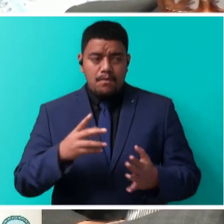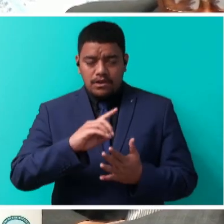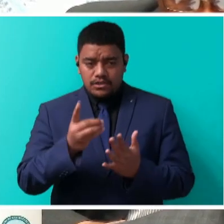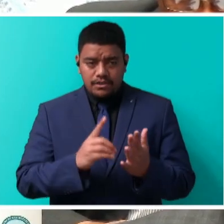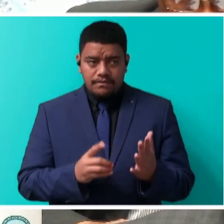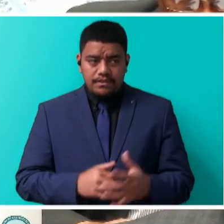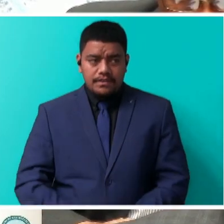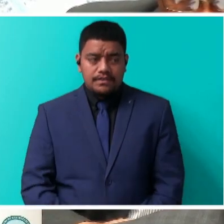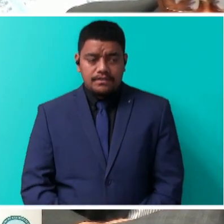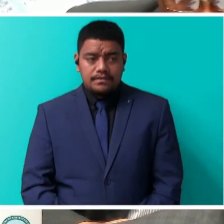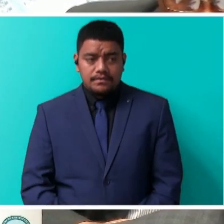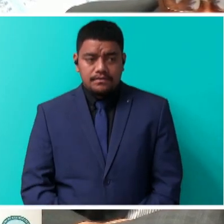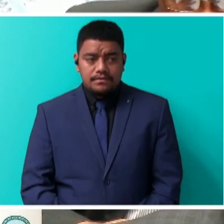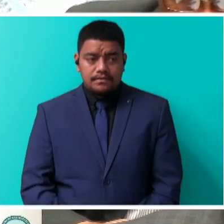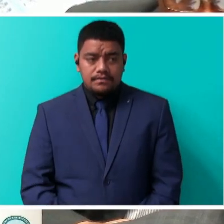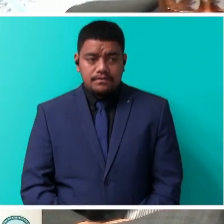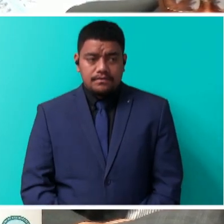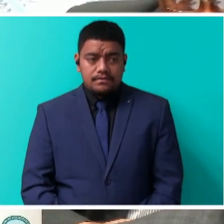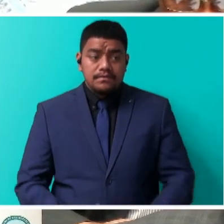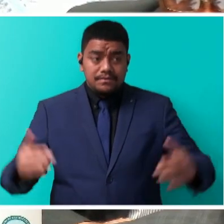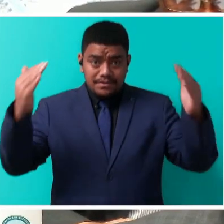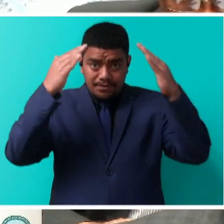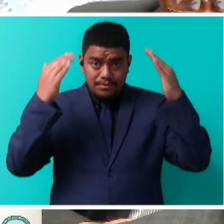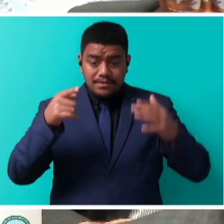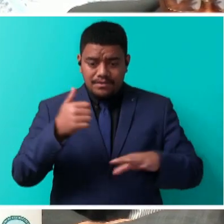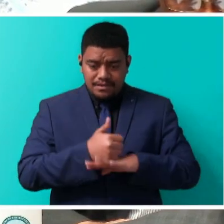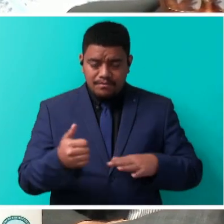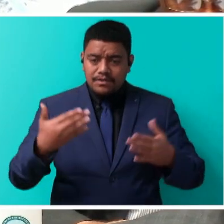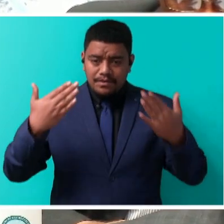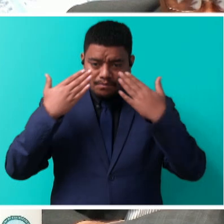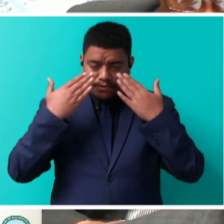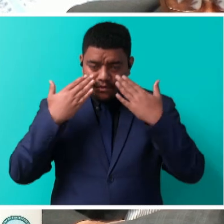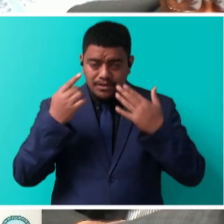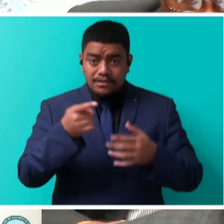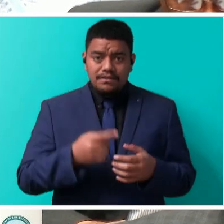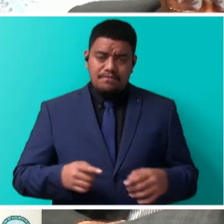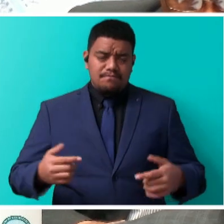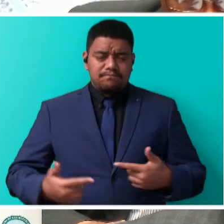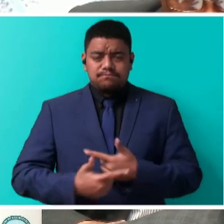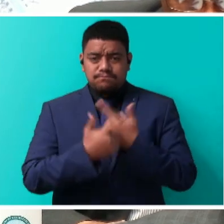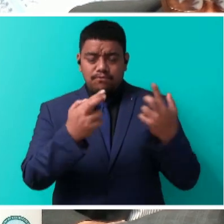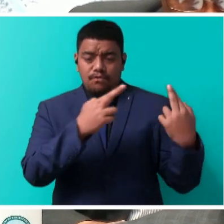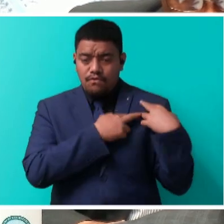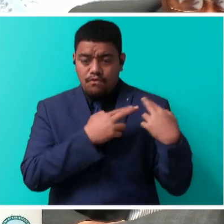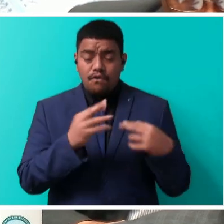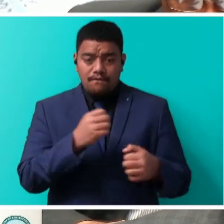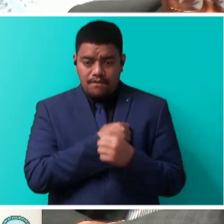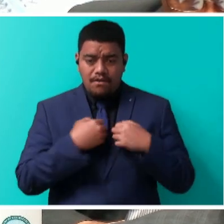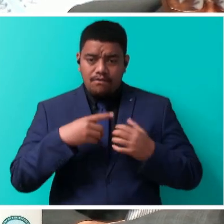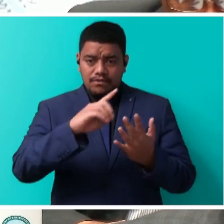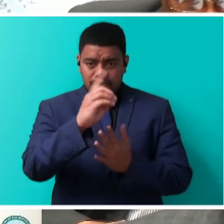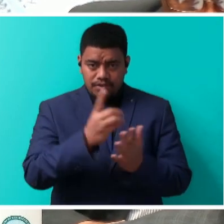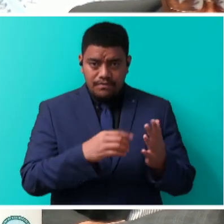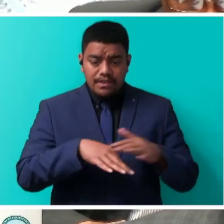AG's chambers. Mr. Speaker, so the government appreciates and recognizes the paramount significance the roles of our legislative drafters play